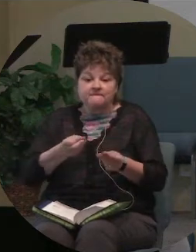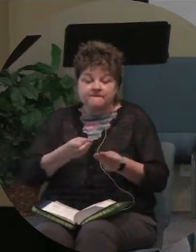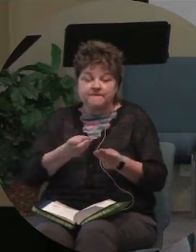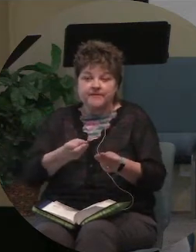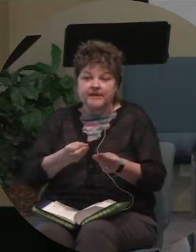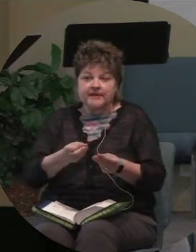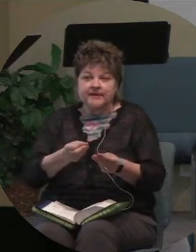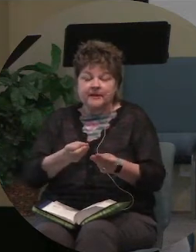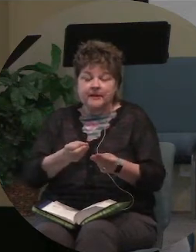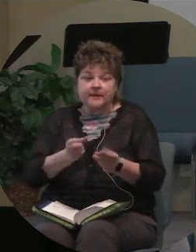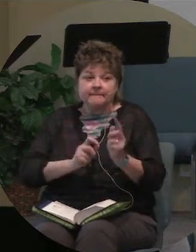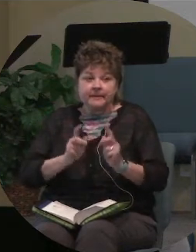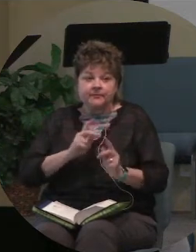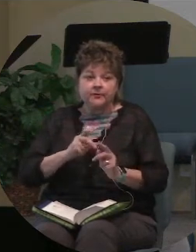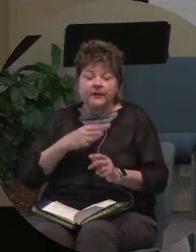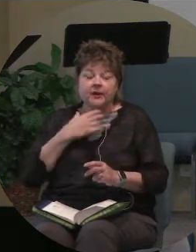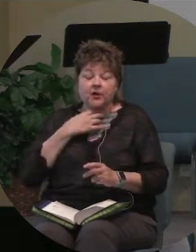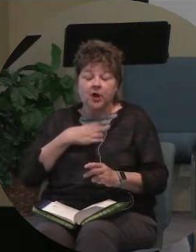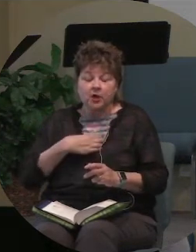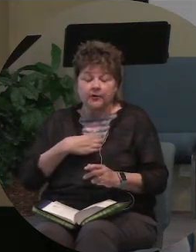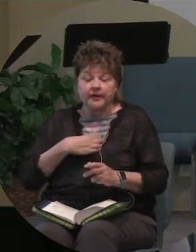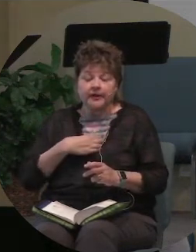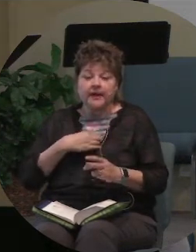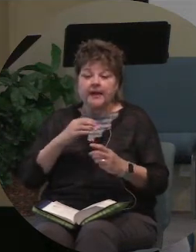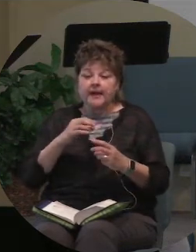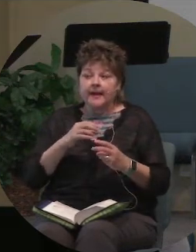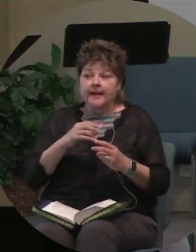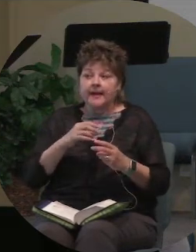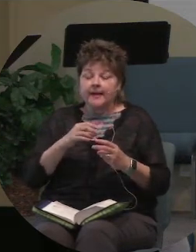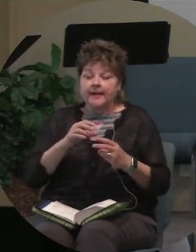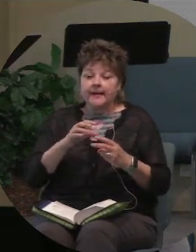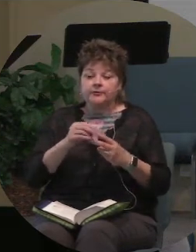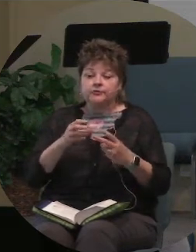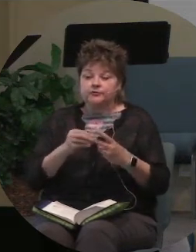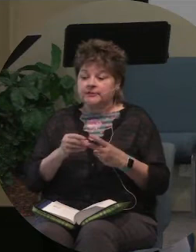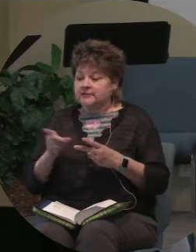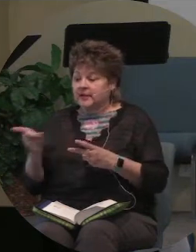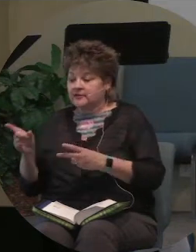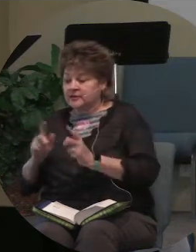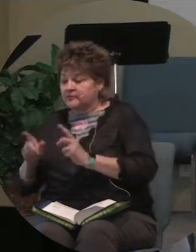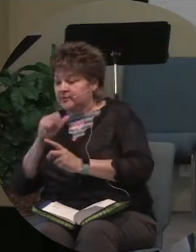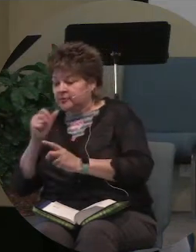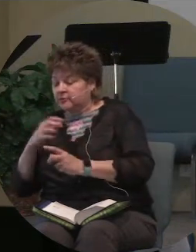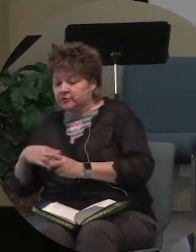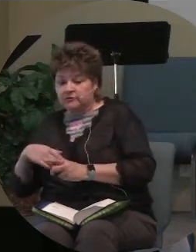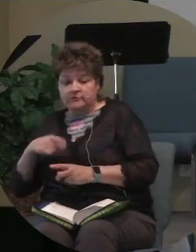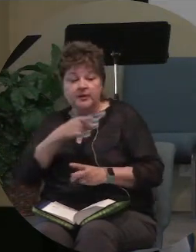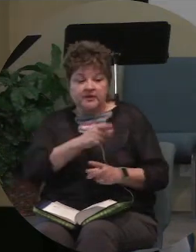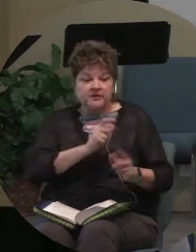that are hungry and picking and choosing and saying, well, these people don't deserve it, but these people do.